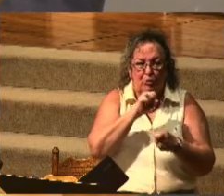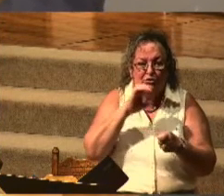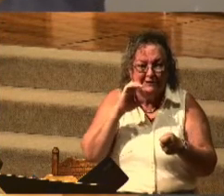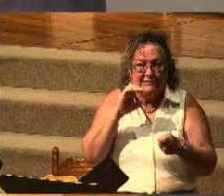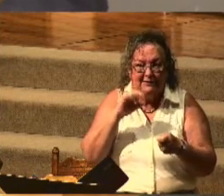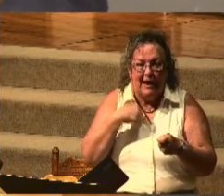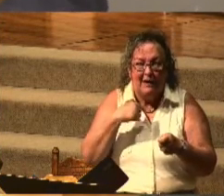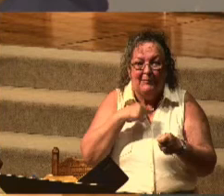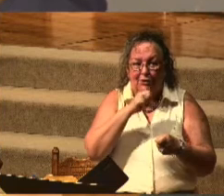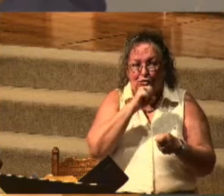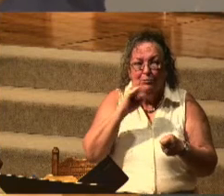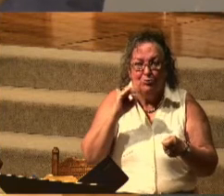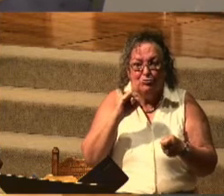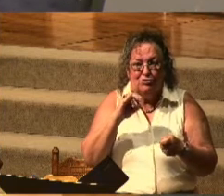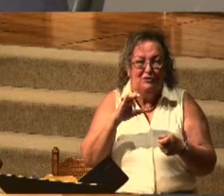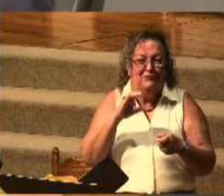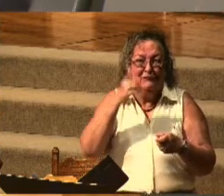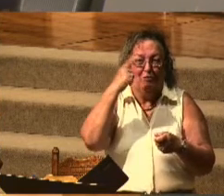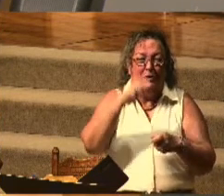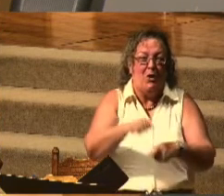I've been in the Supers a long time.